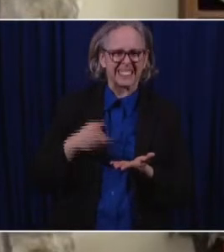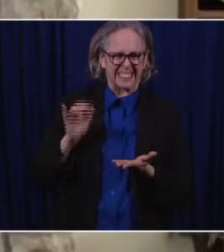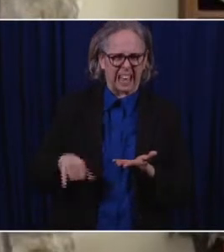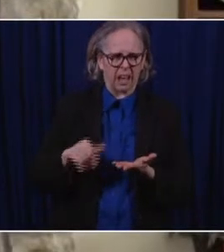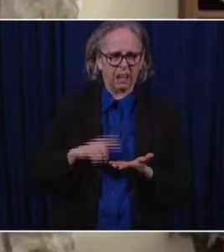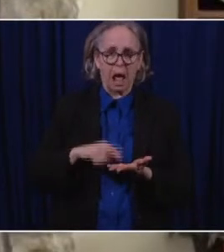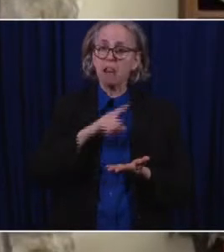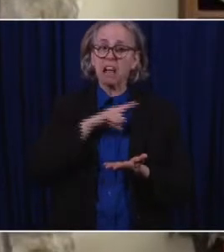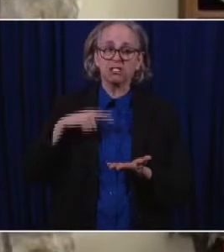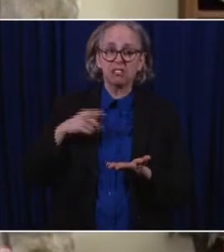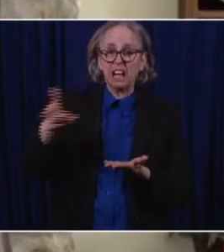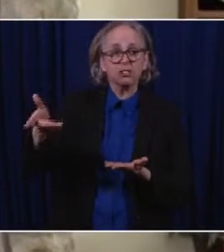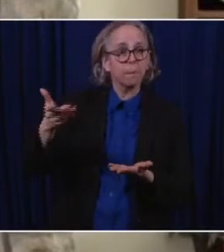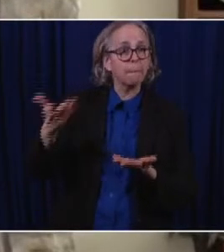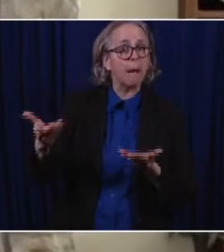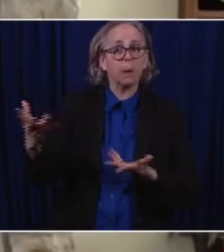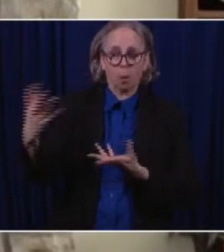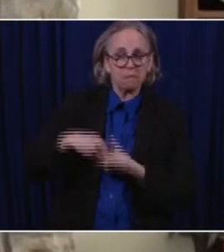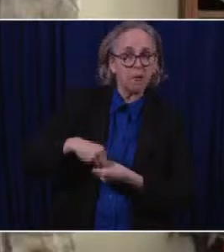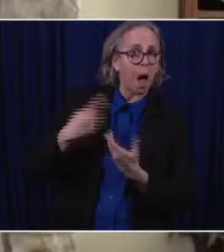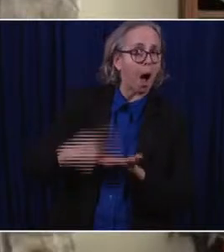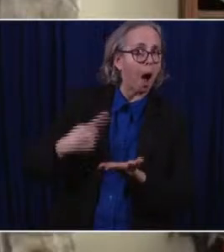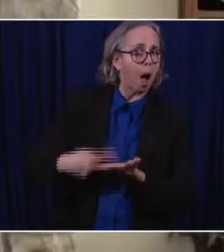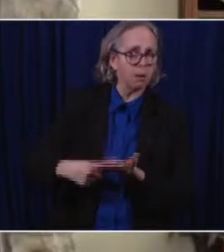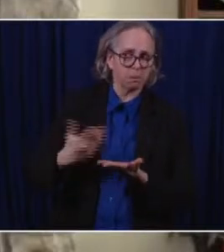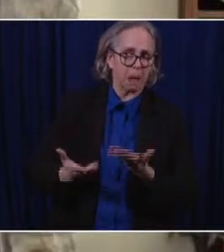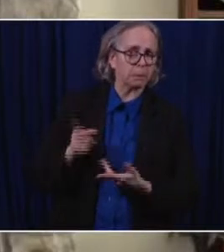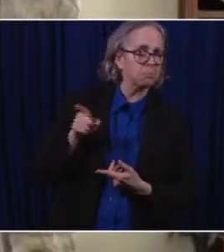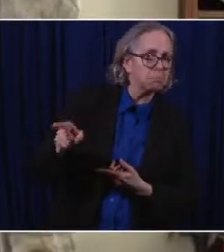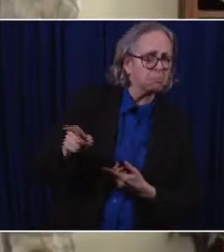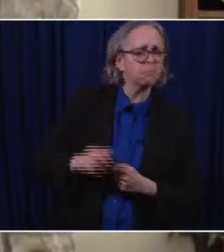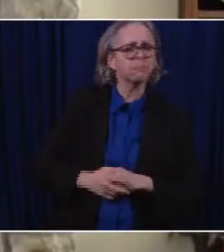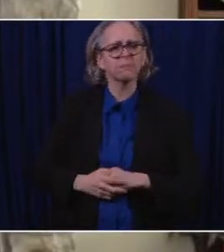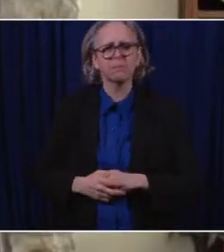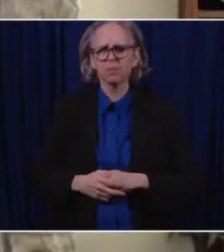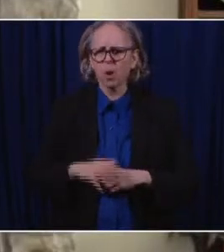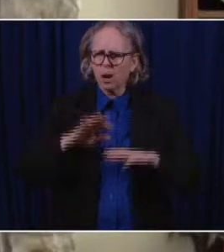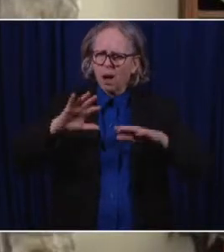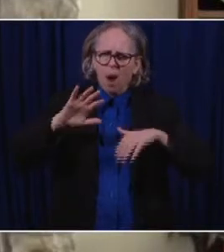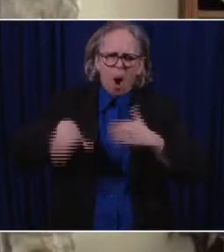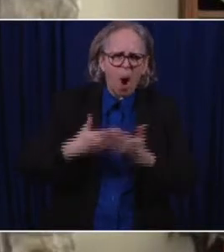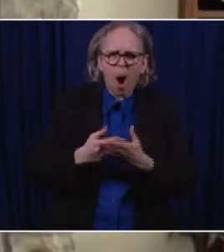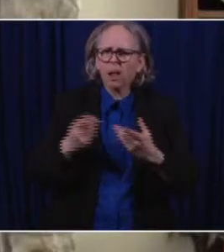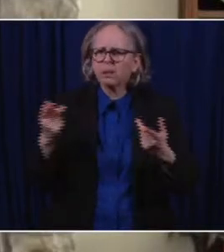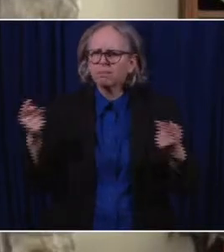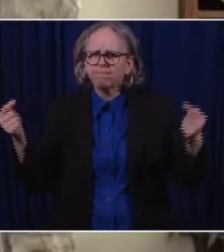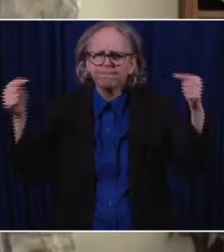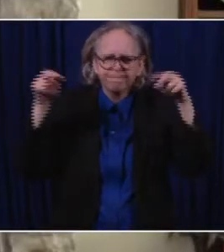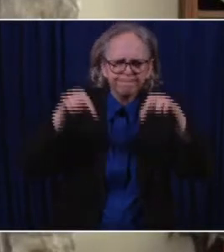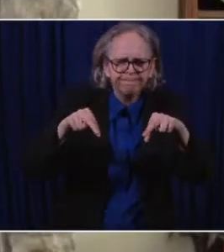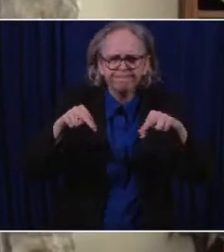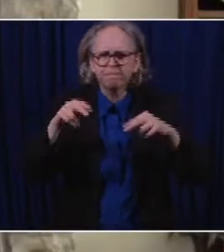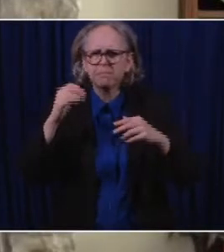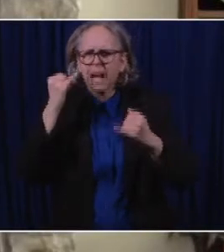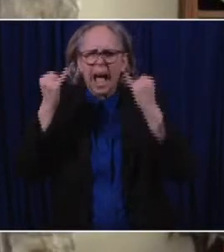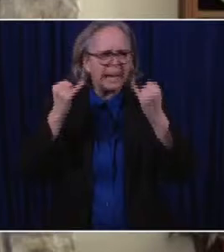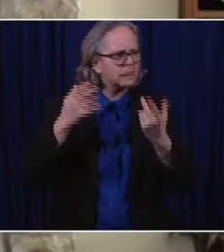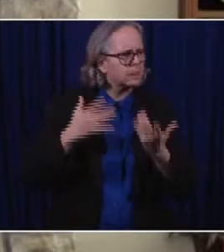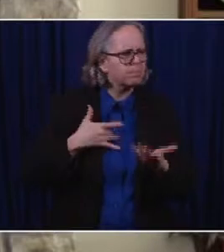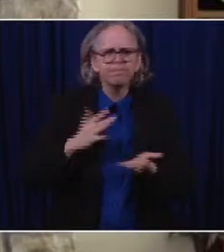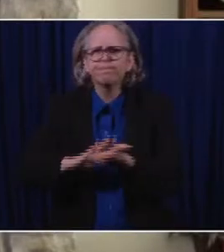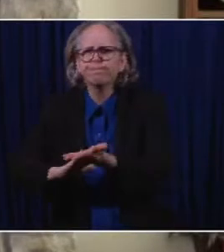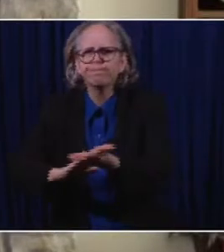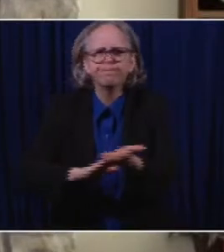Legislature is, we're all interested, I think, in what the local community sees. And that's why I've asked